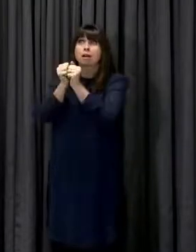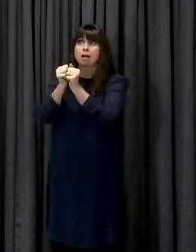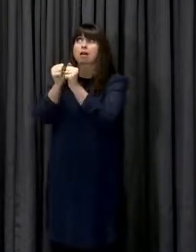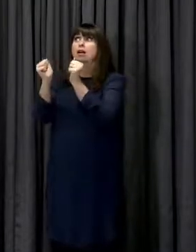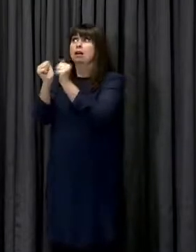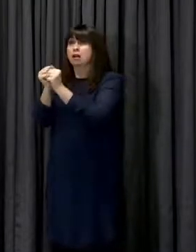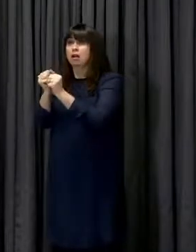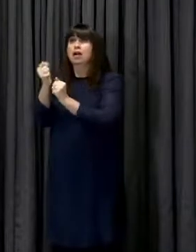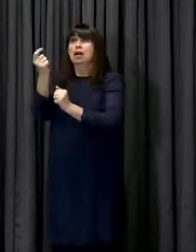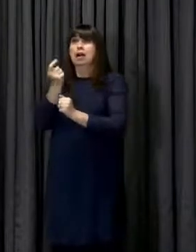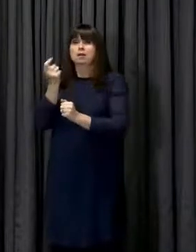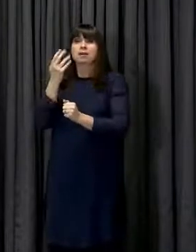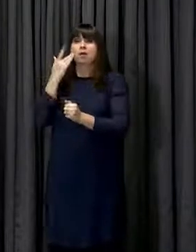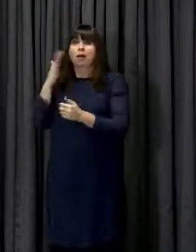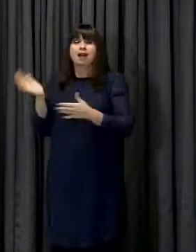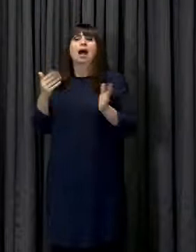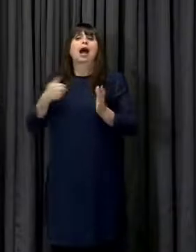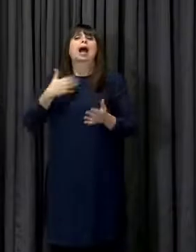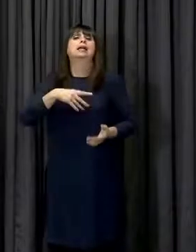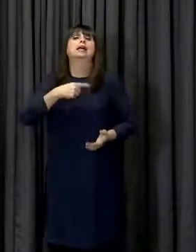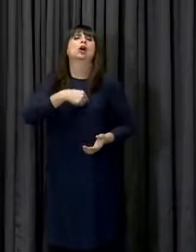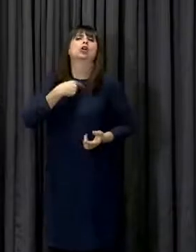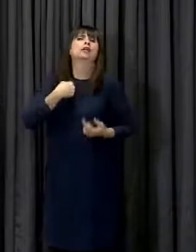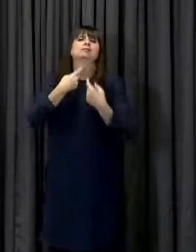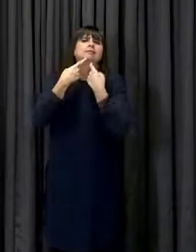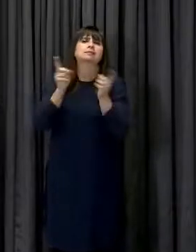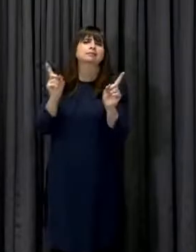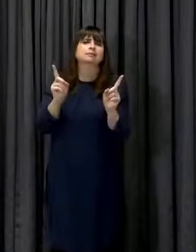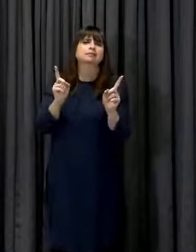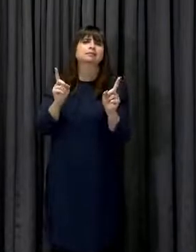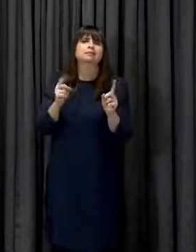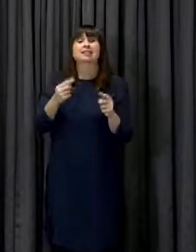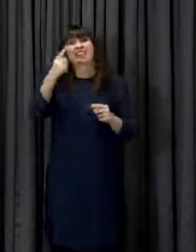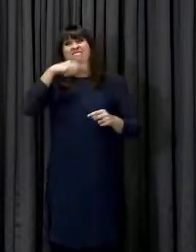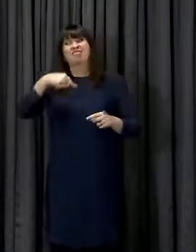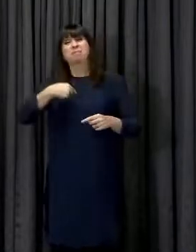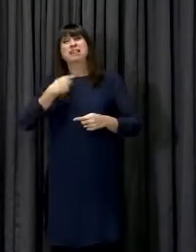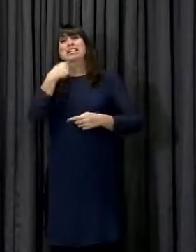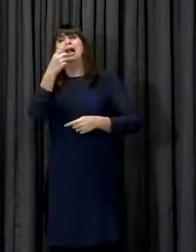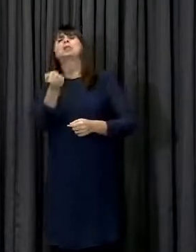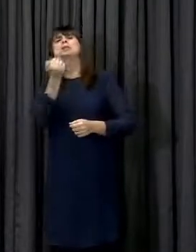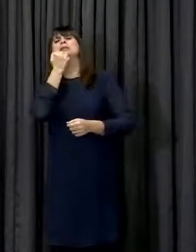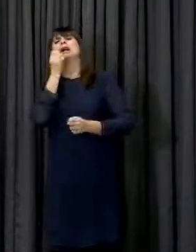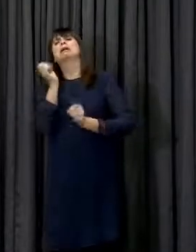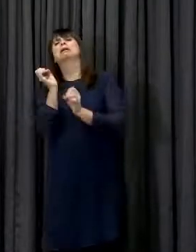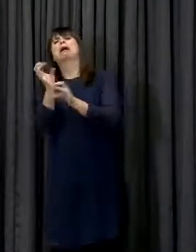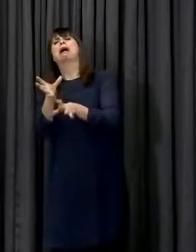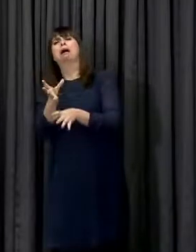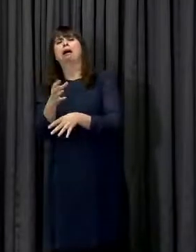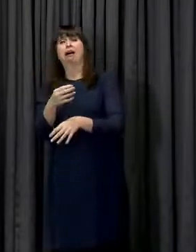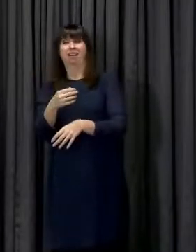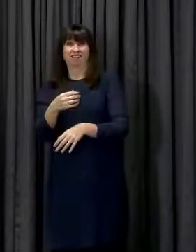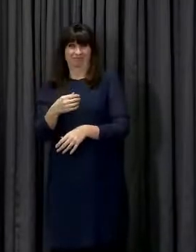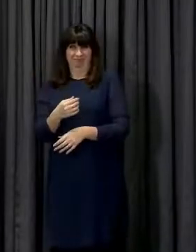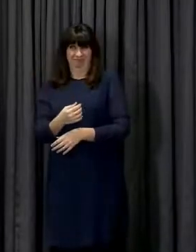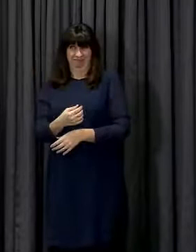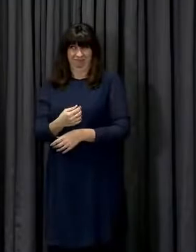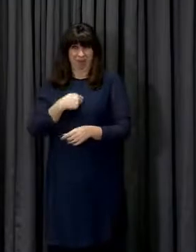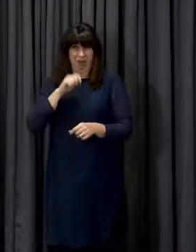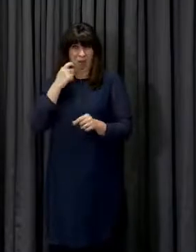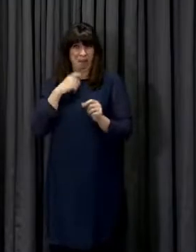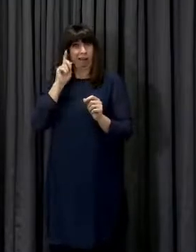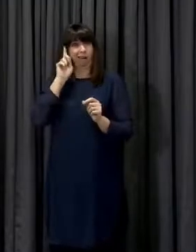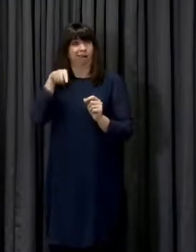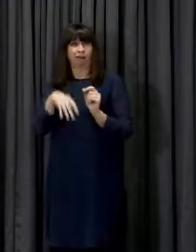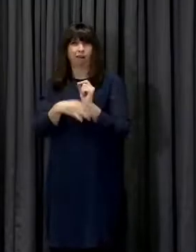So I don't want to be dishonest and try to give people an indication of a time frame that doesn't exist, but whenever those vaccines become available